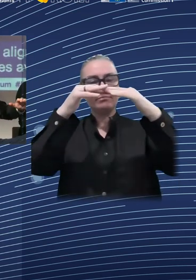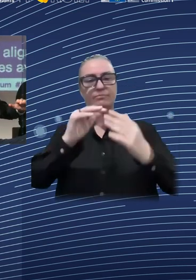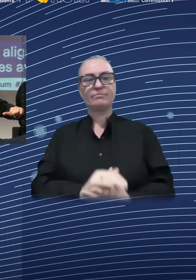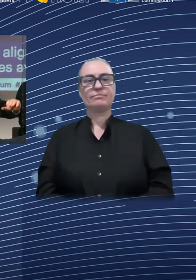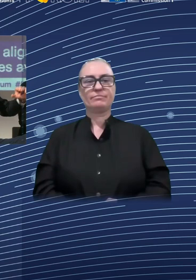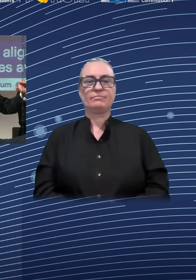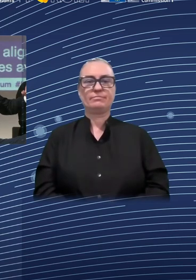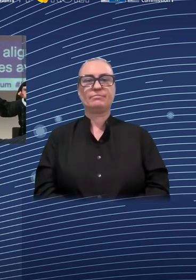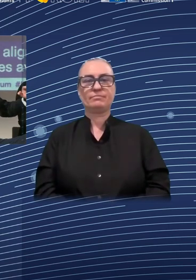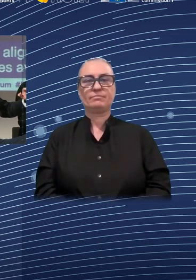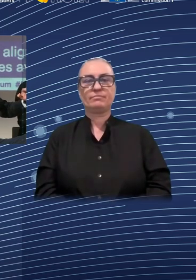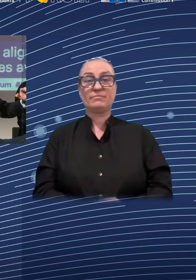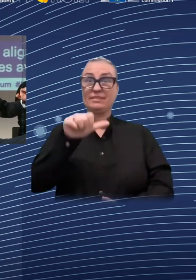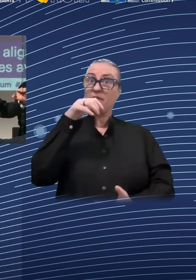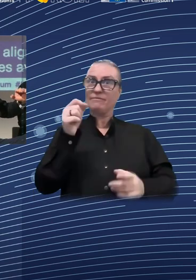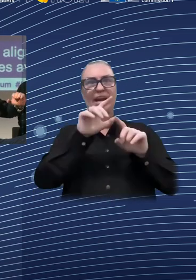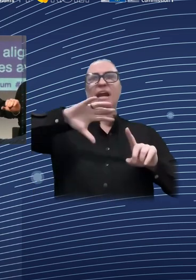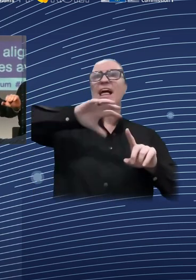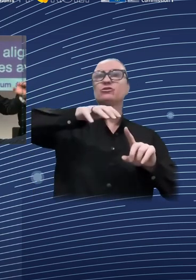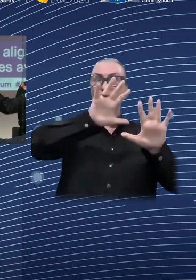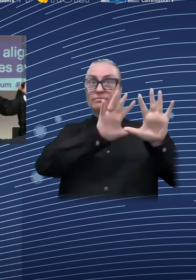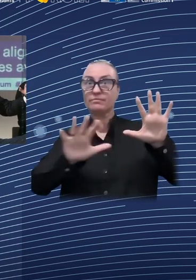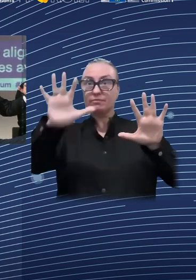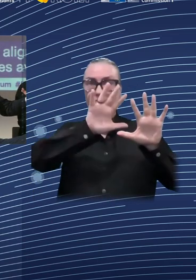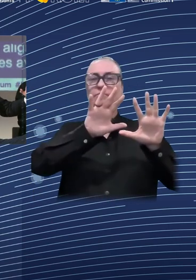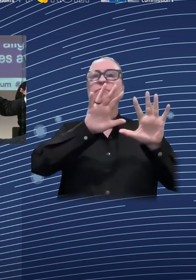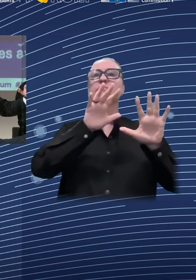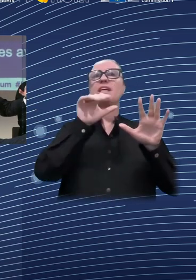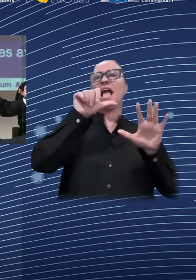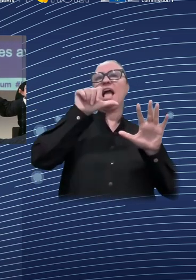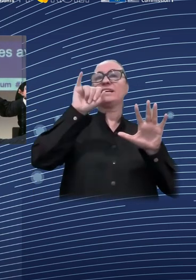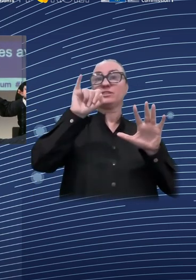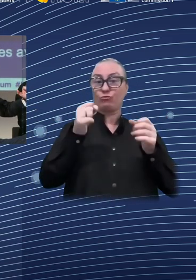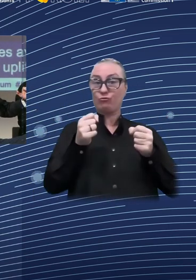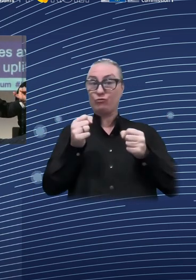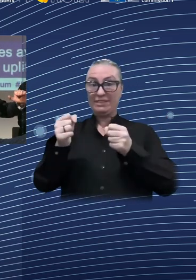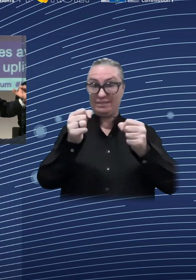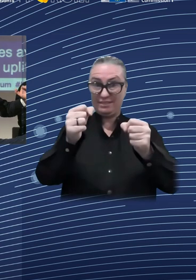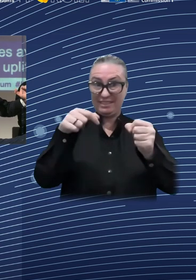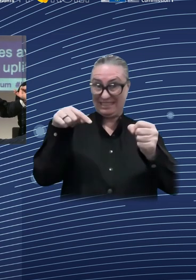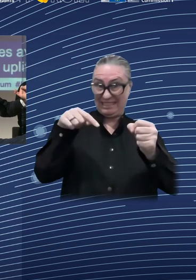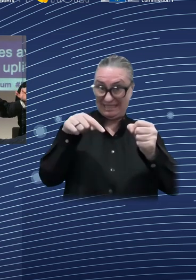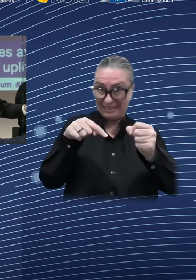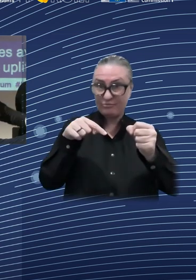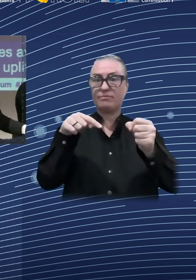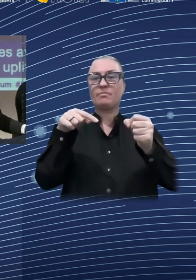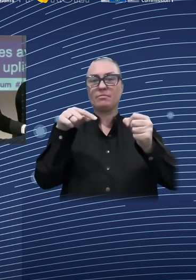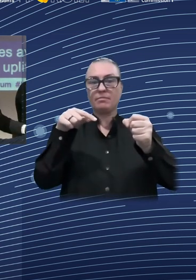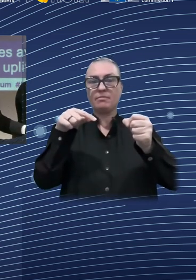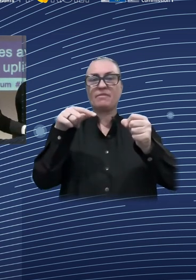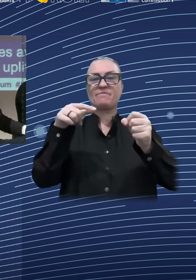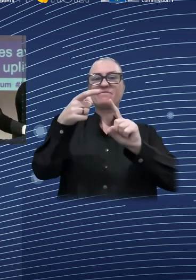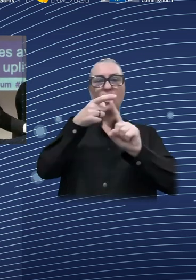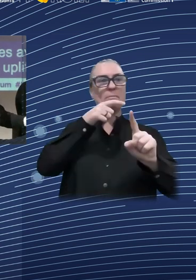which helps uplift citizens to that basic threshold of digital skills that we need to get to by 2030 of